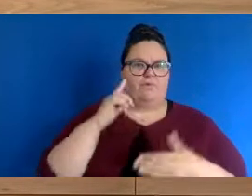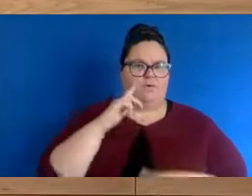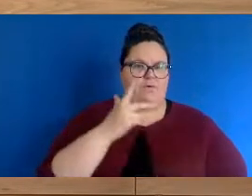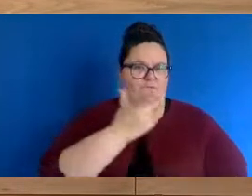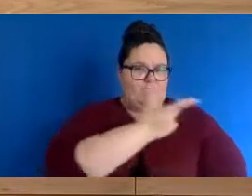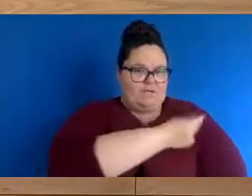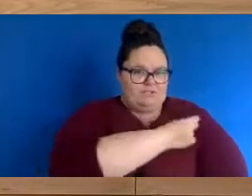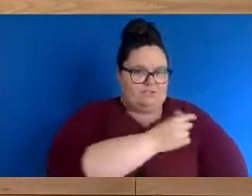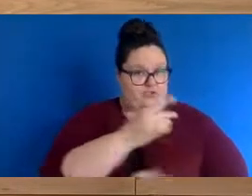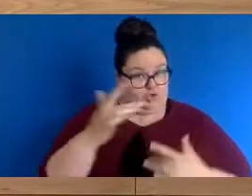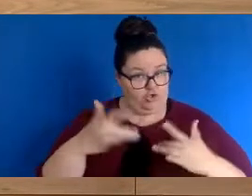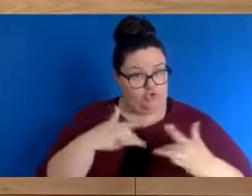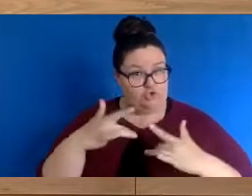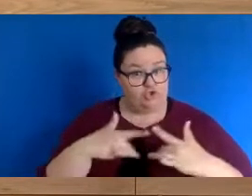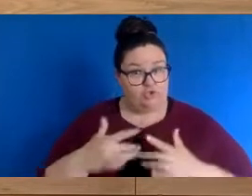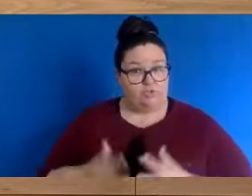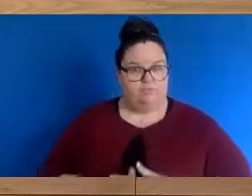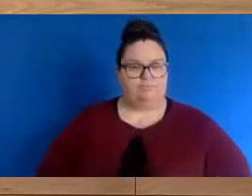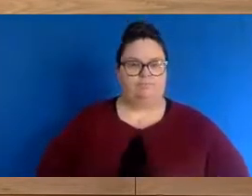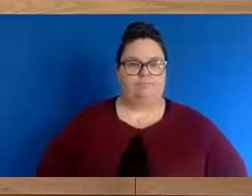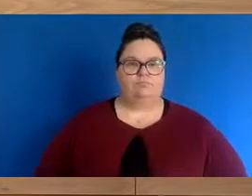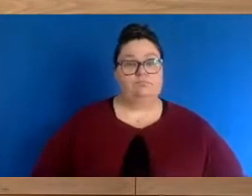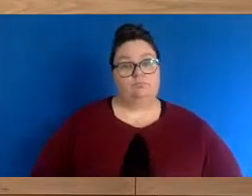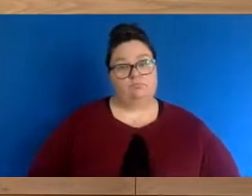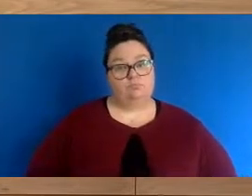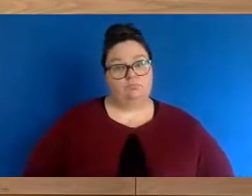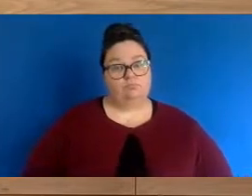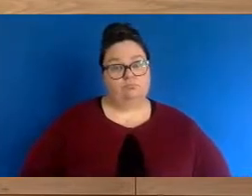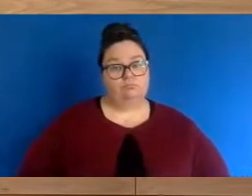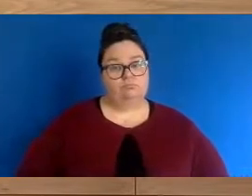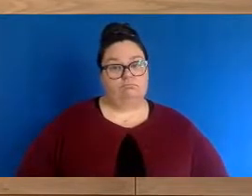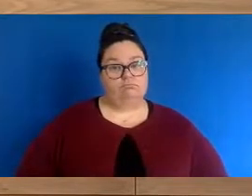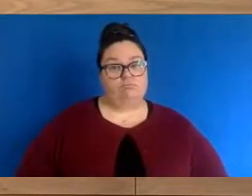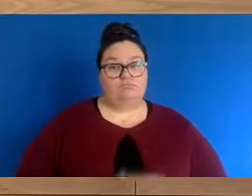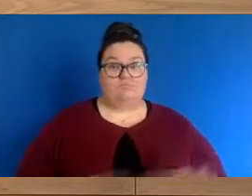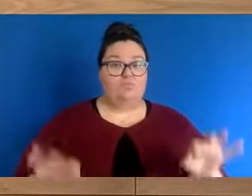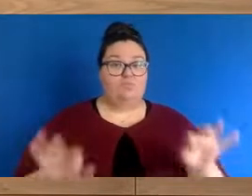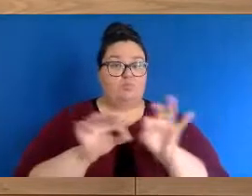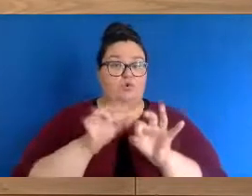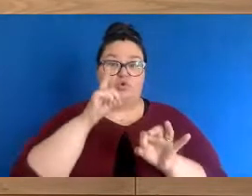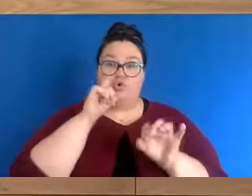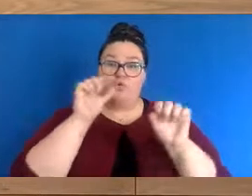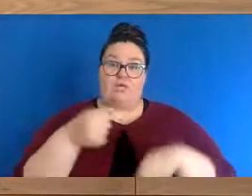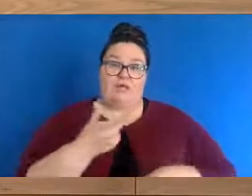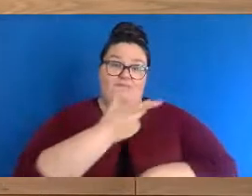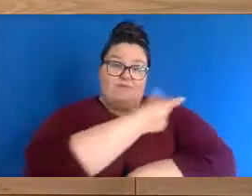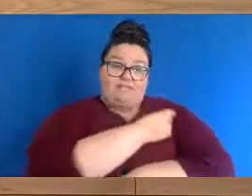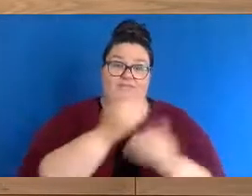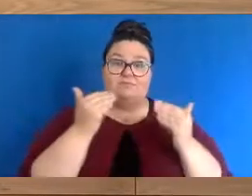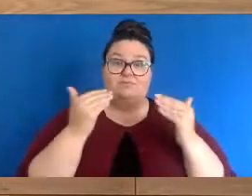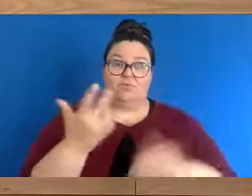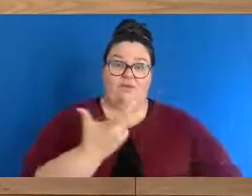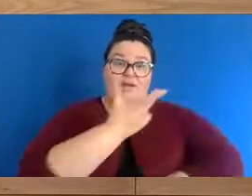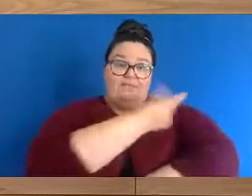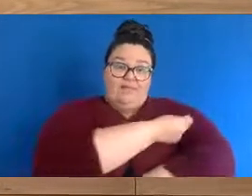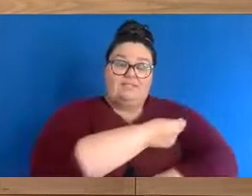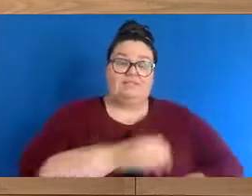concern? Well, it's really important that everybody who can get vaccinated is vaccinated. I do hear